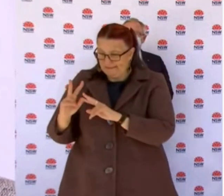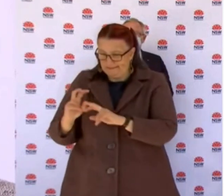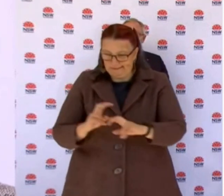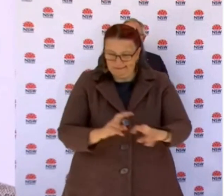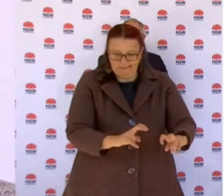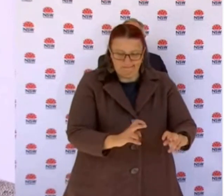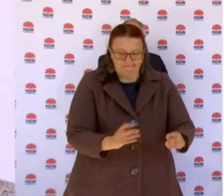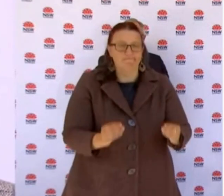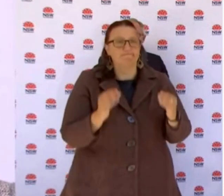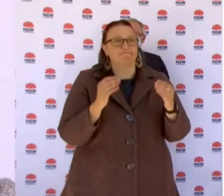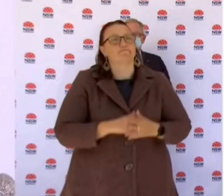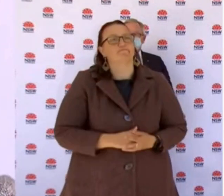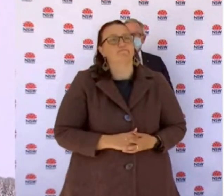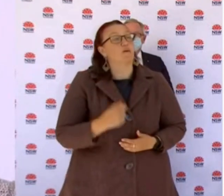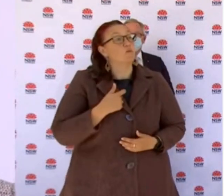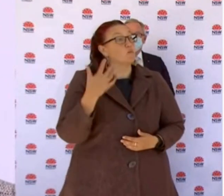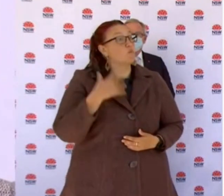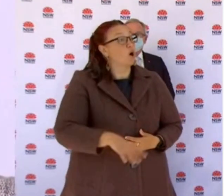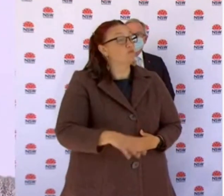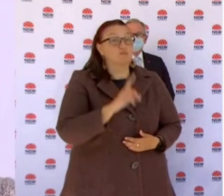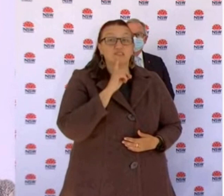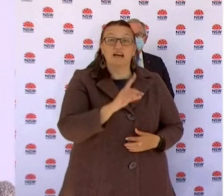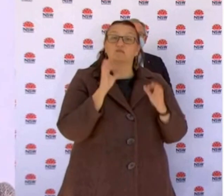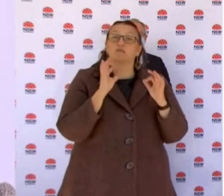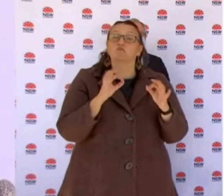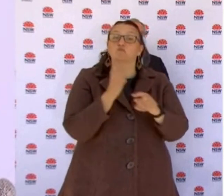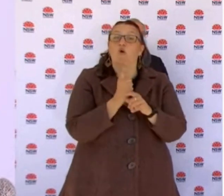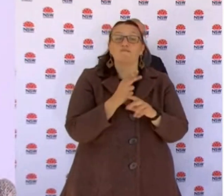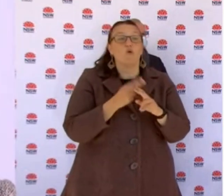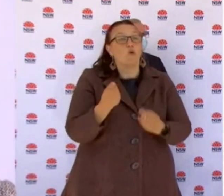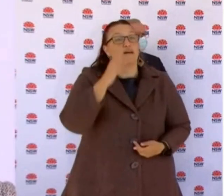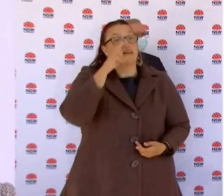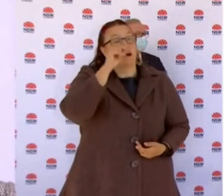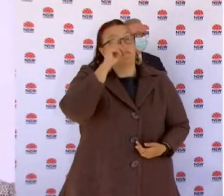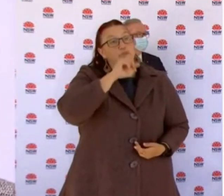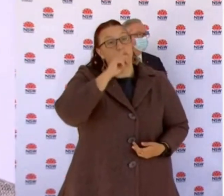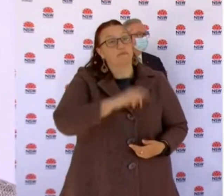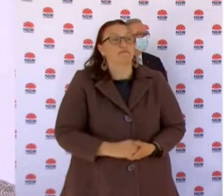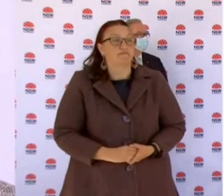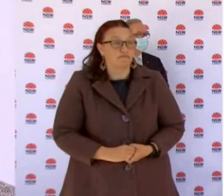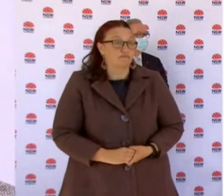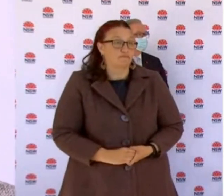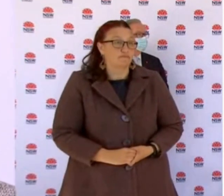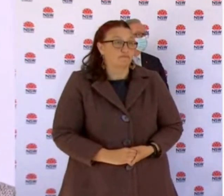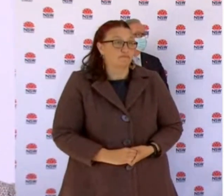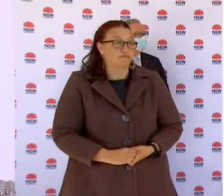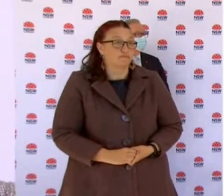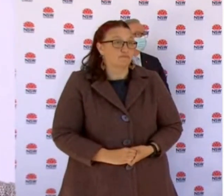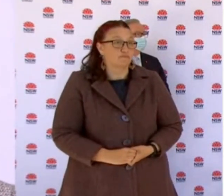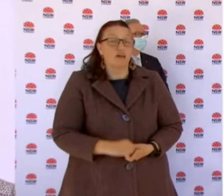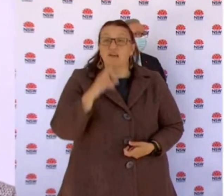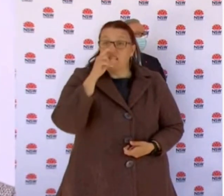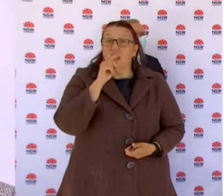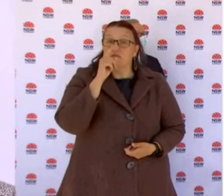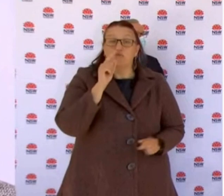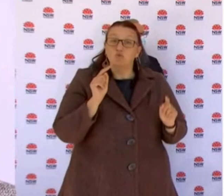Just a message again to younger people, and can I thank the younger people again for playing their part in responding and helping us keep